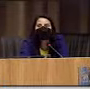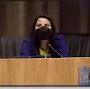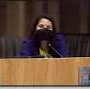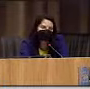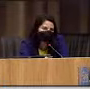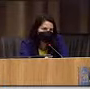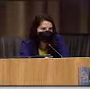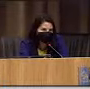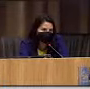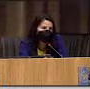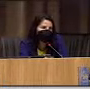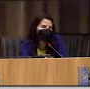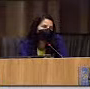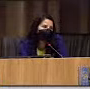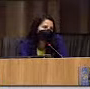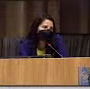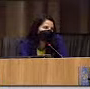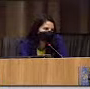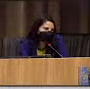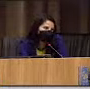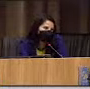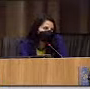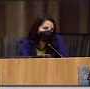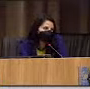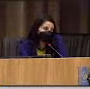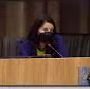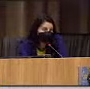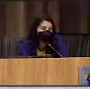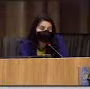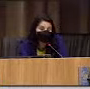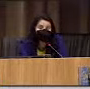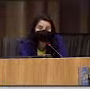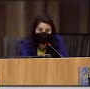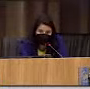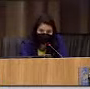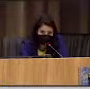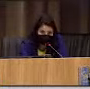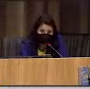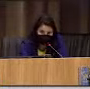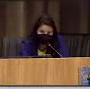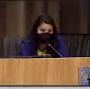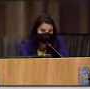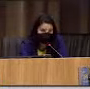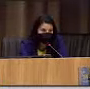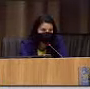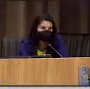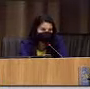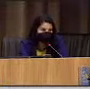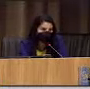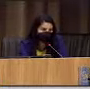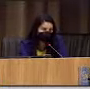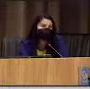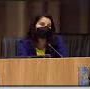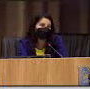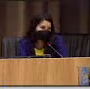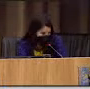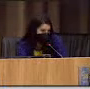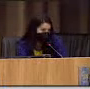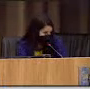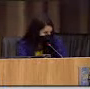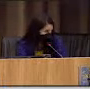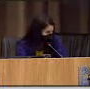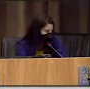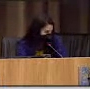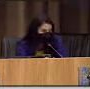As it was said many times, to extract this information, we need to inform and train the